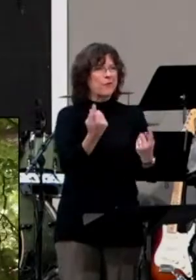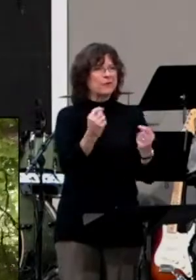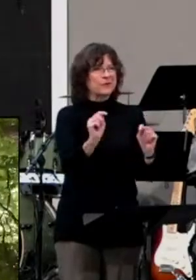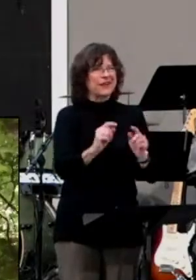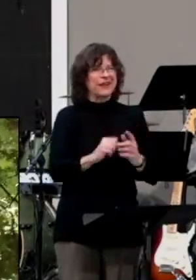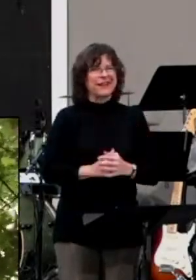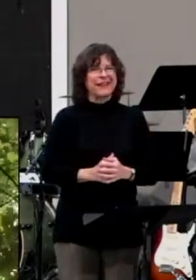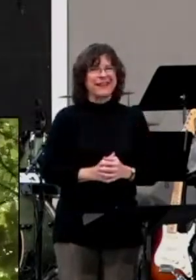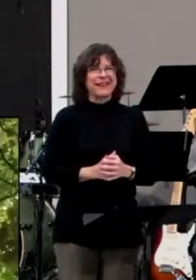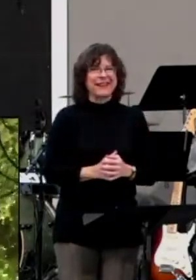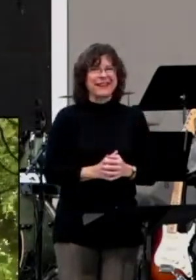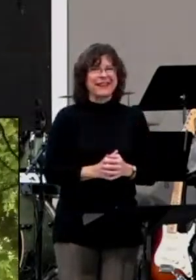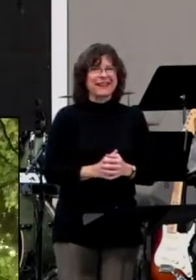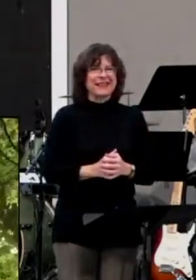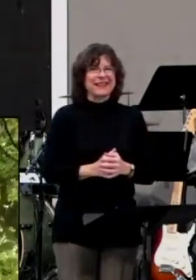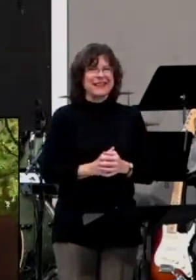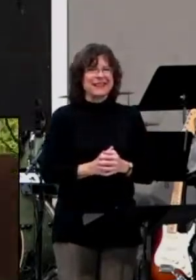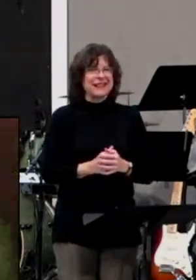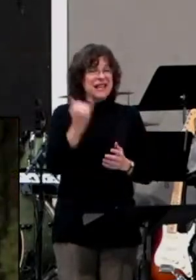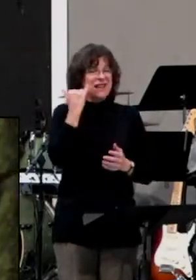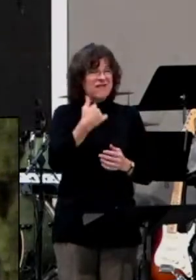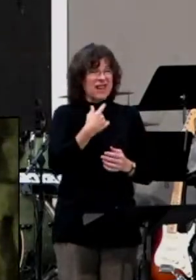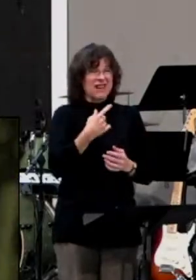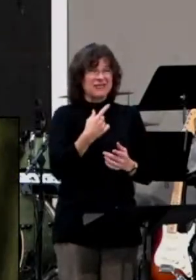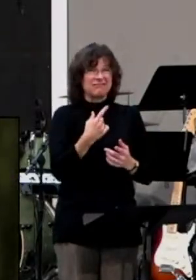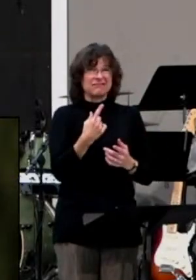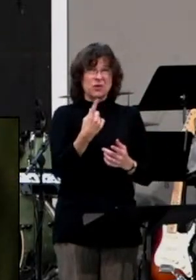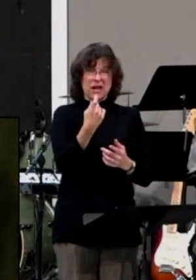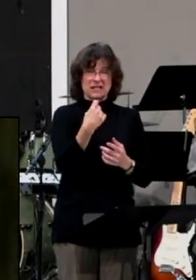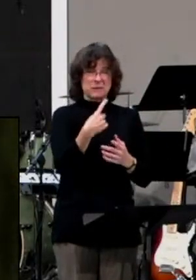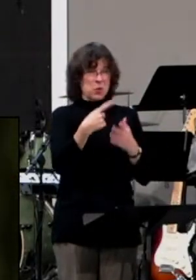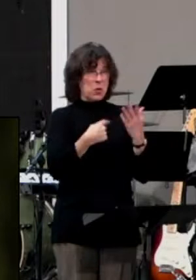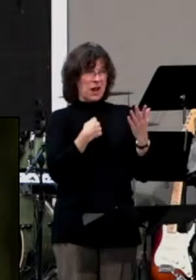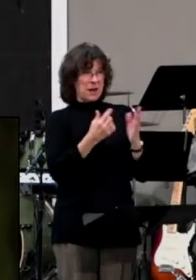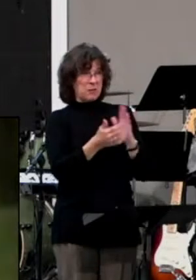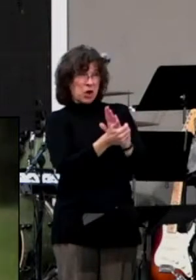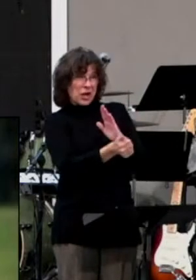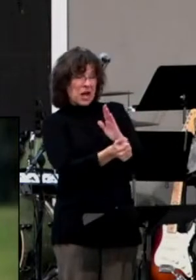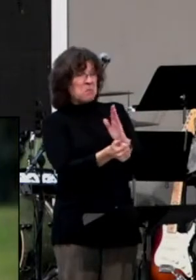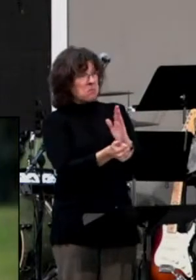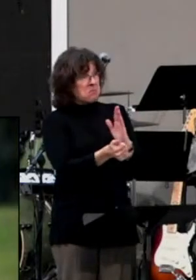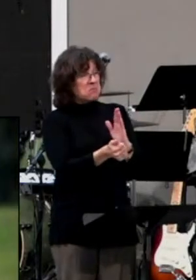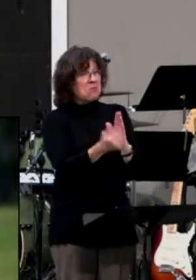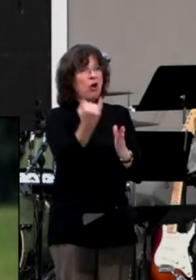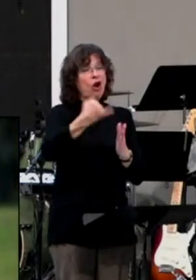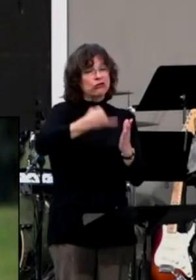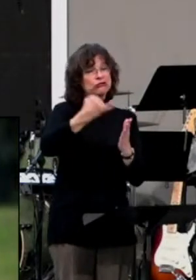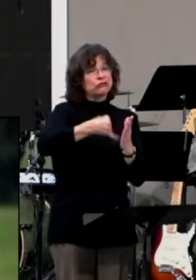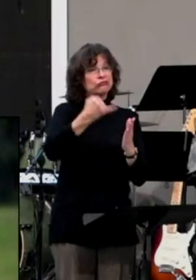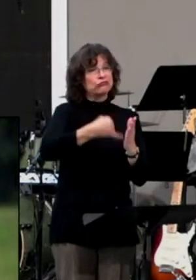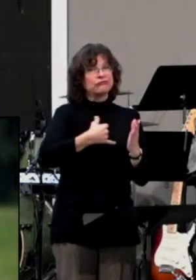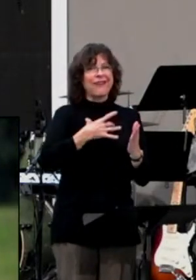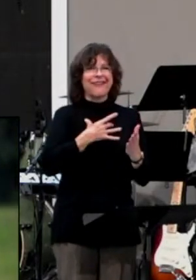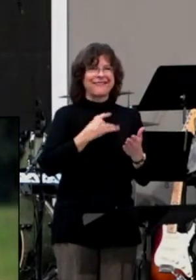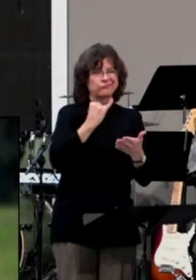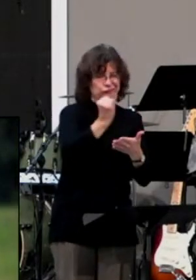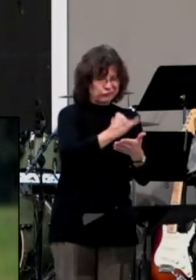Be really, really good at one thing, it'd probably have to be art, like drawing